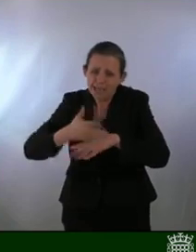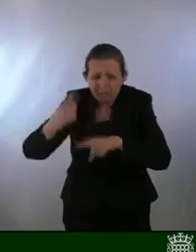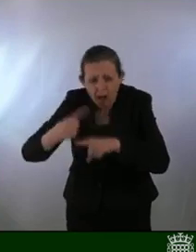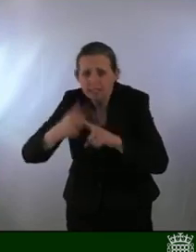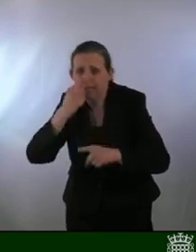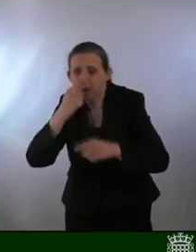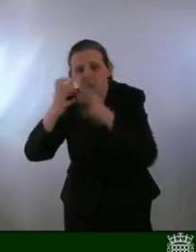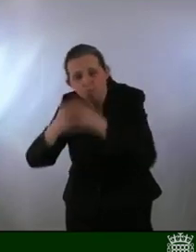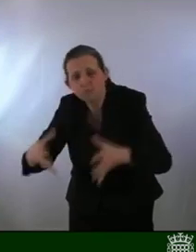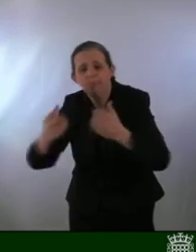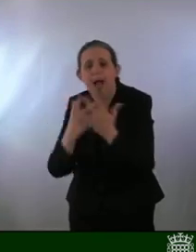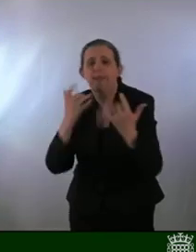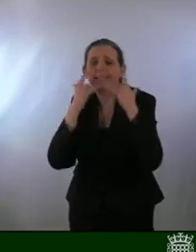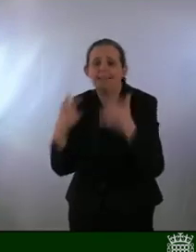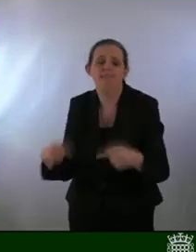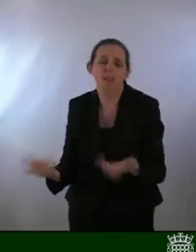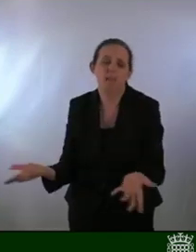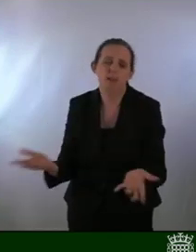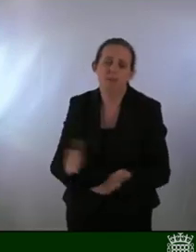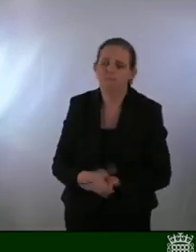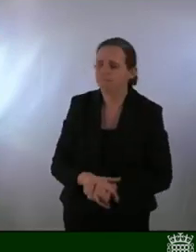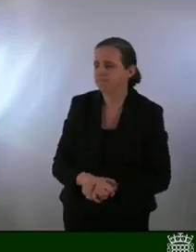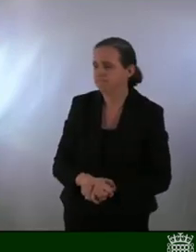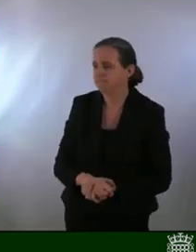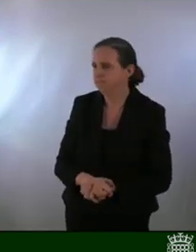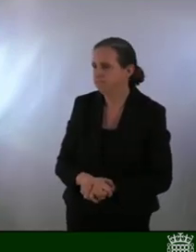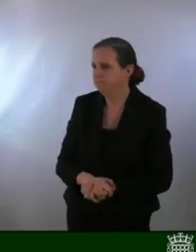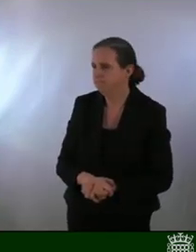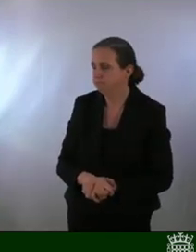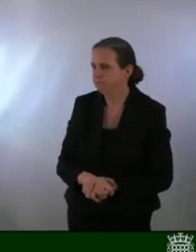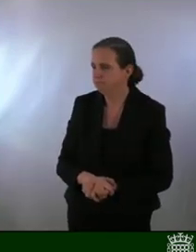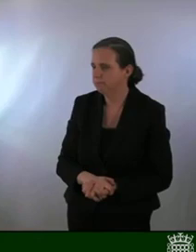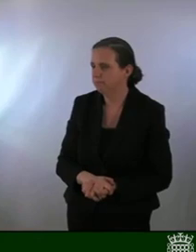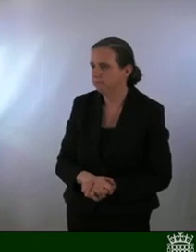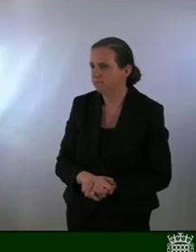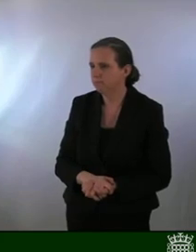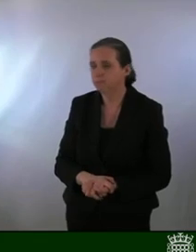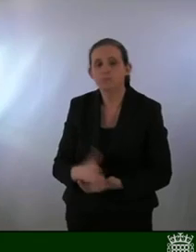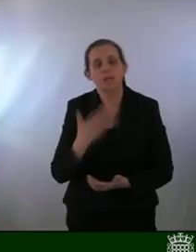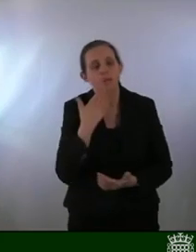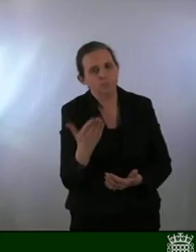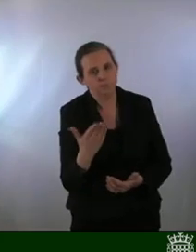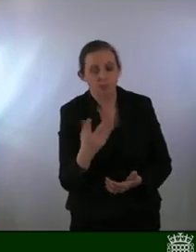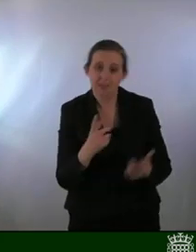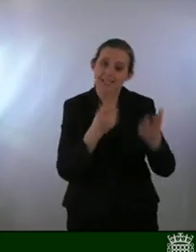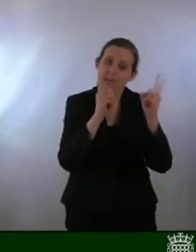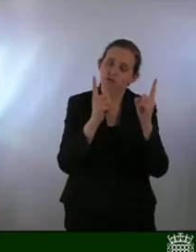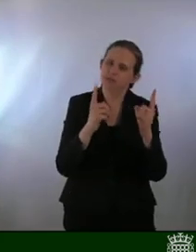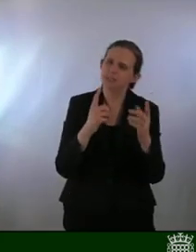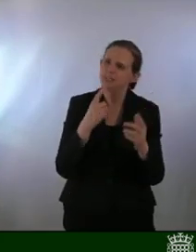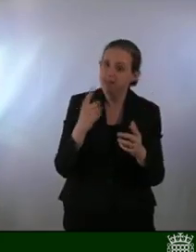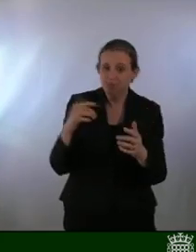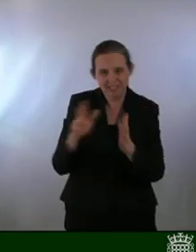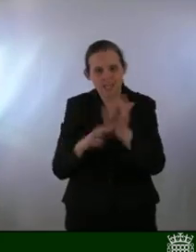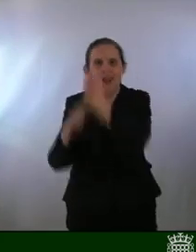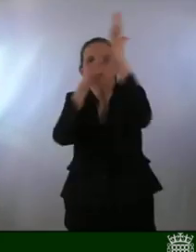number. Thank you, Mr. Speaker. The Secretary of State said this was a national effort, and he's right, but